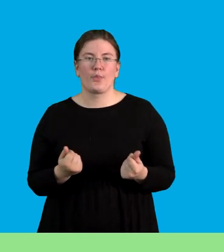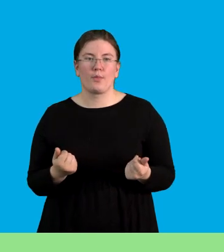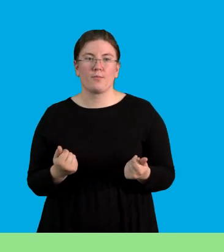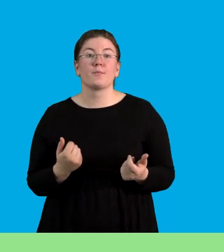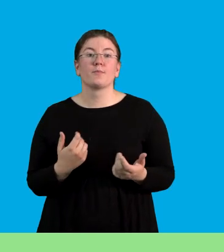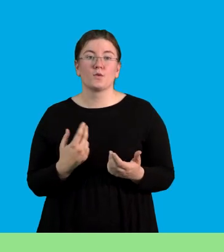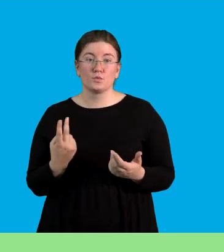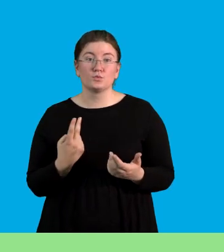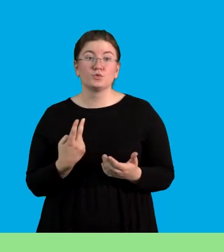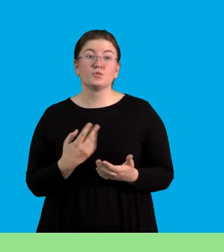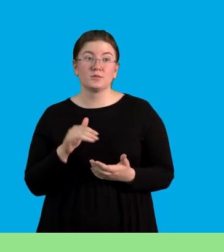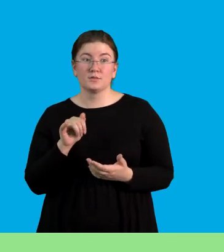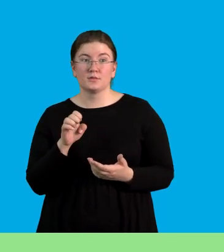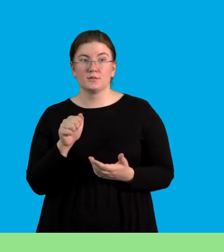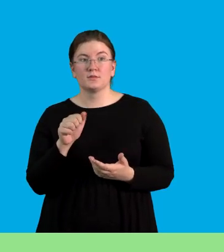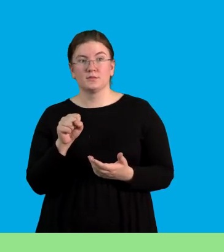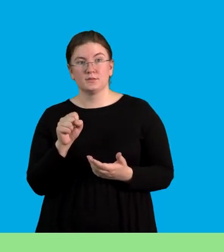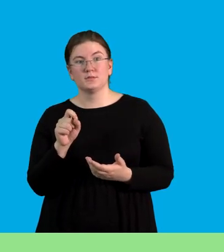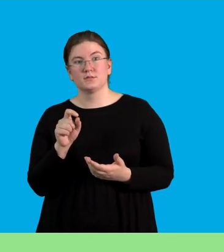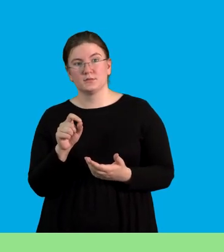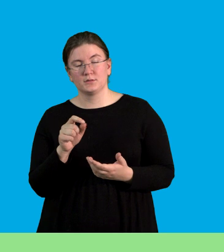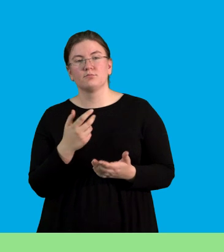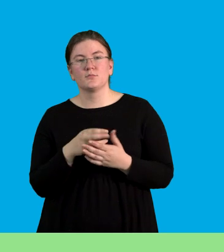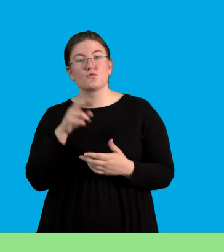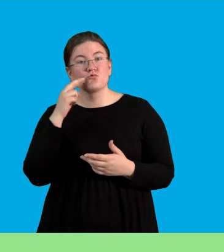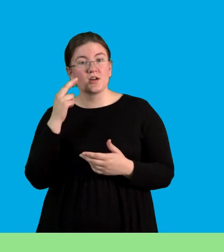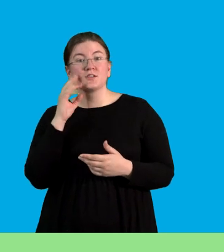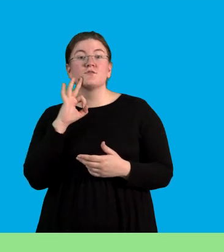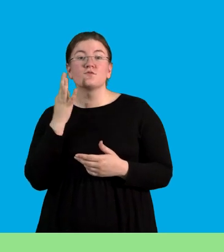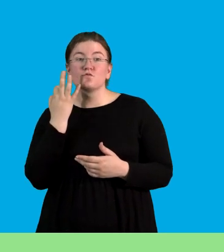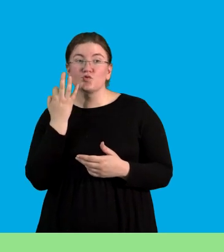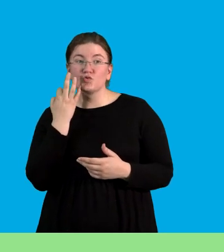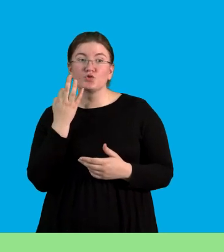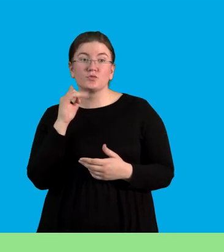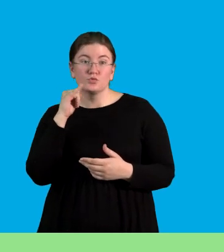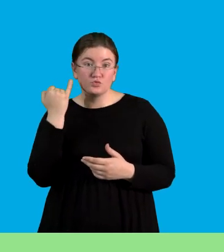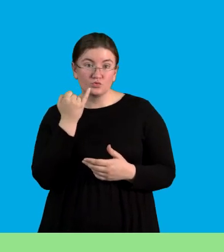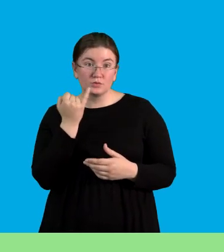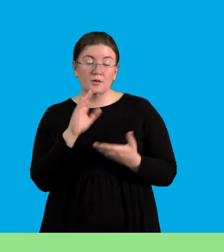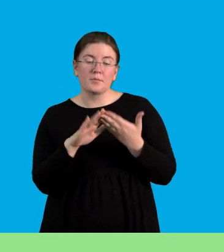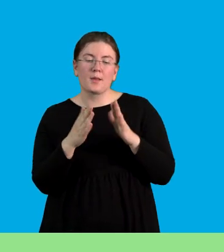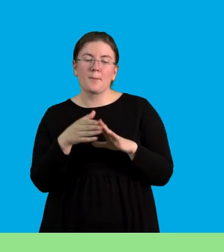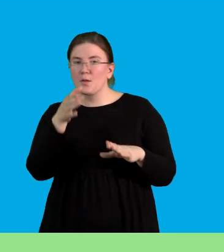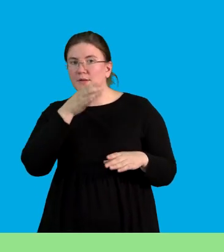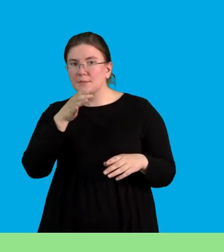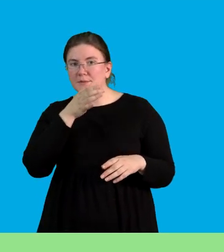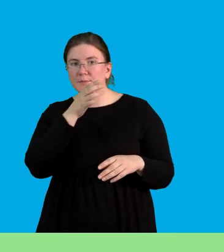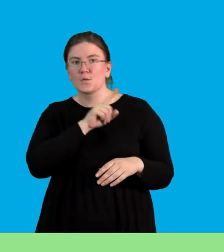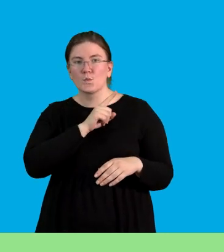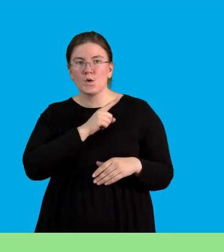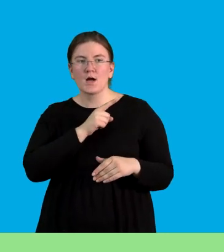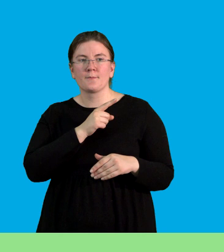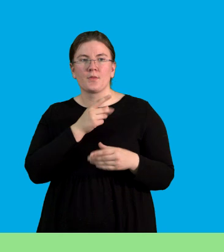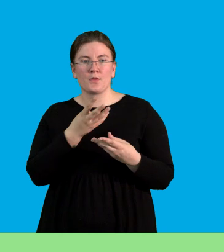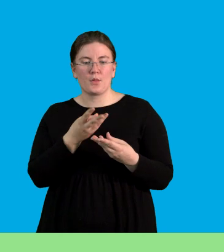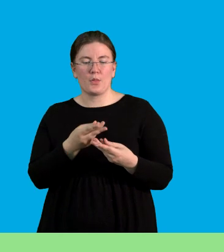and convert them into alcohol by the process of fermentation. So here we are looking at